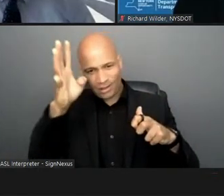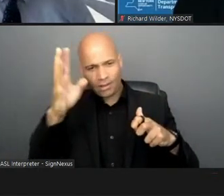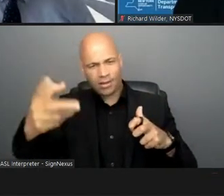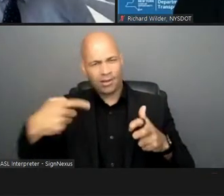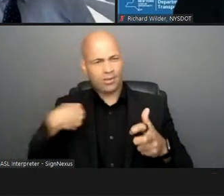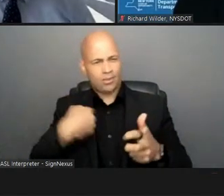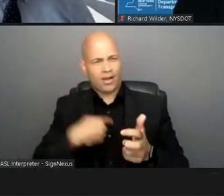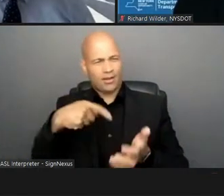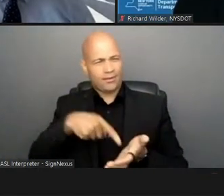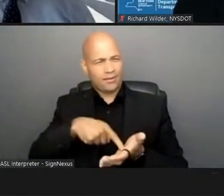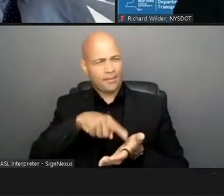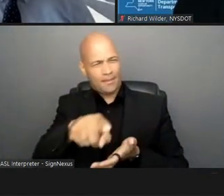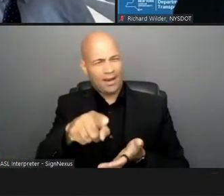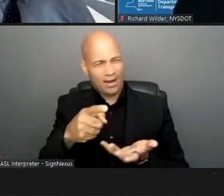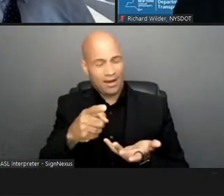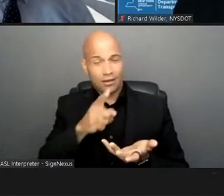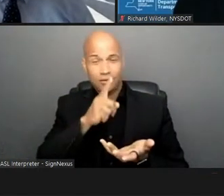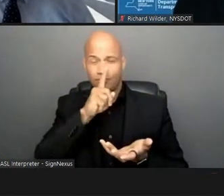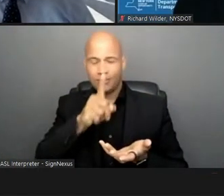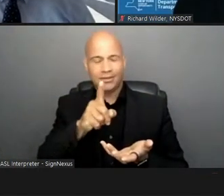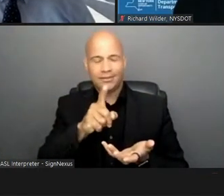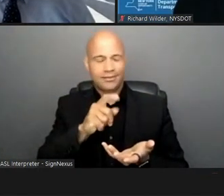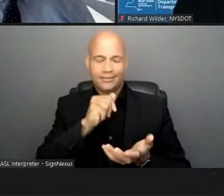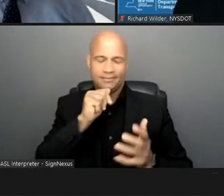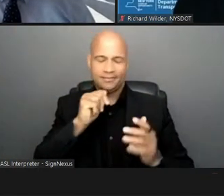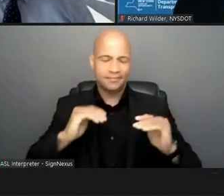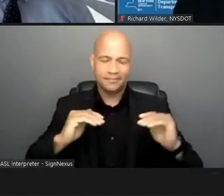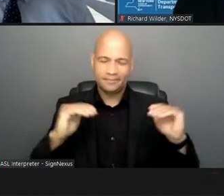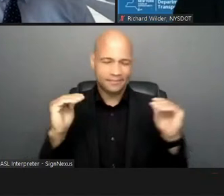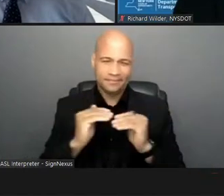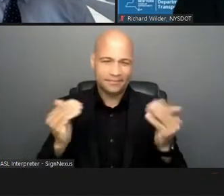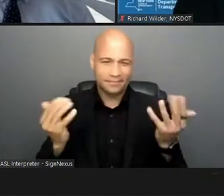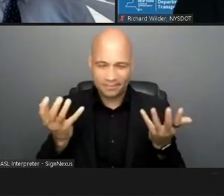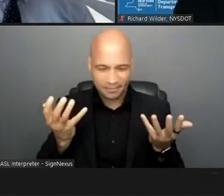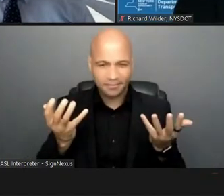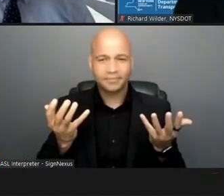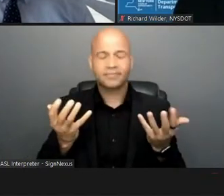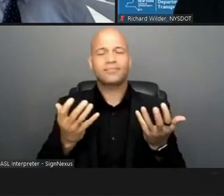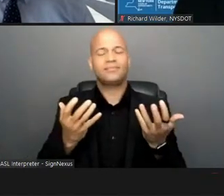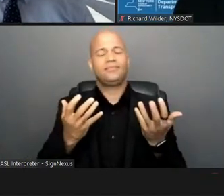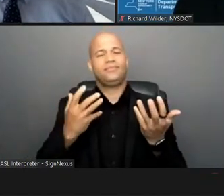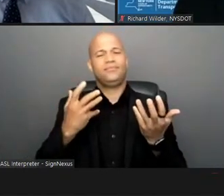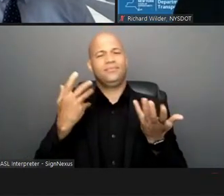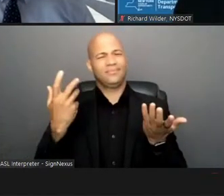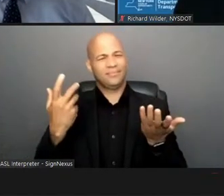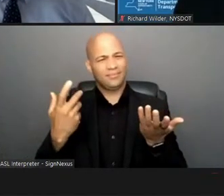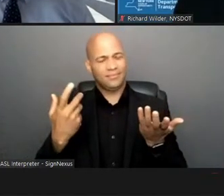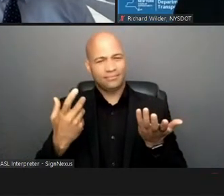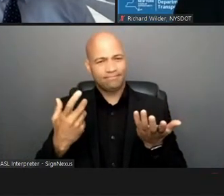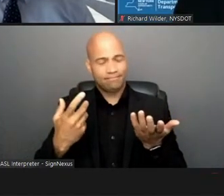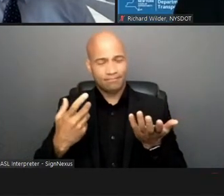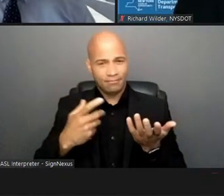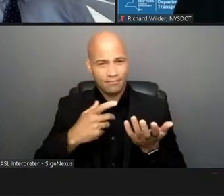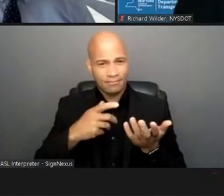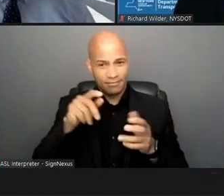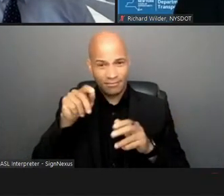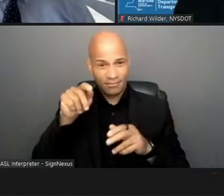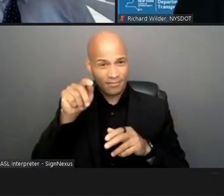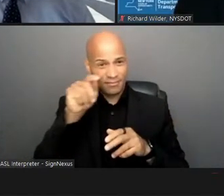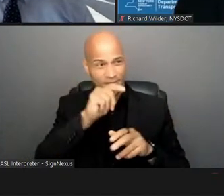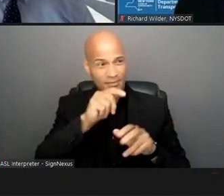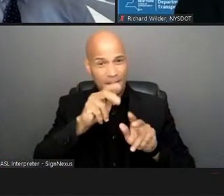for and it's fundamentally unfair um you know we're talking about people who need money